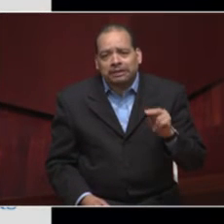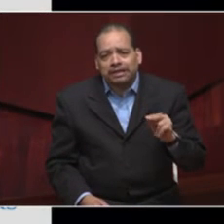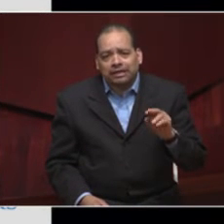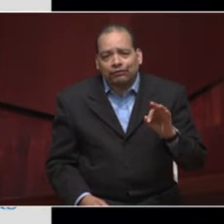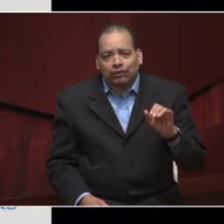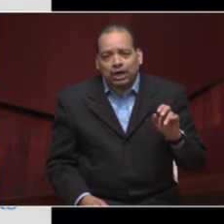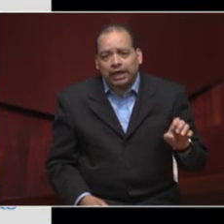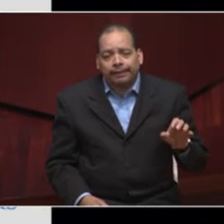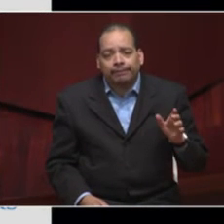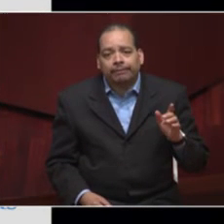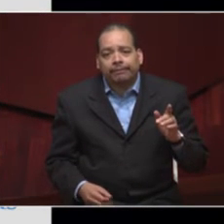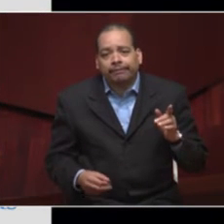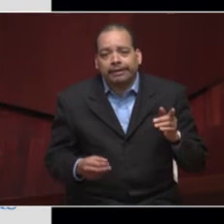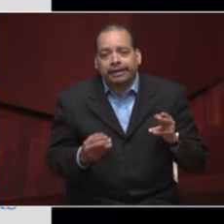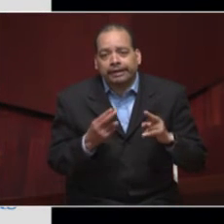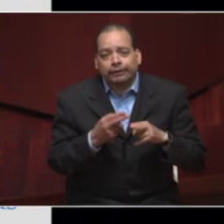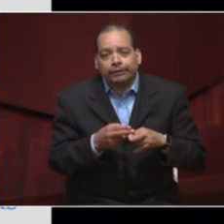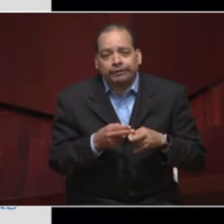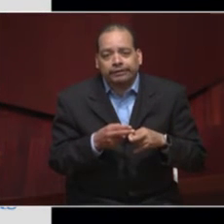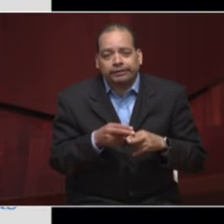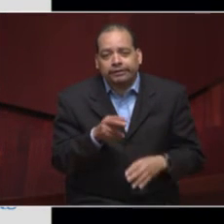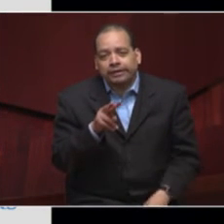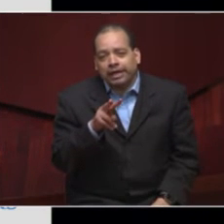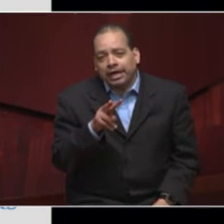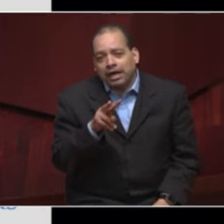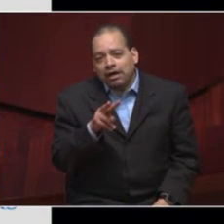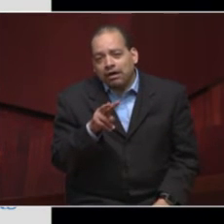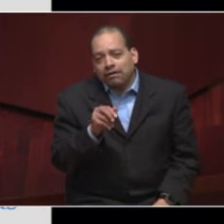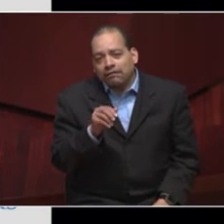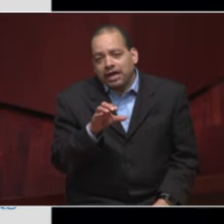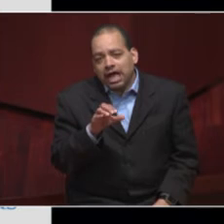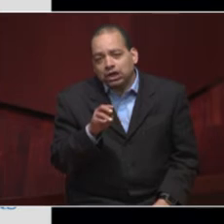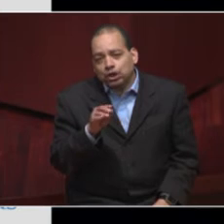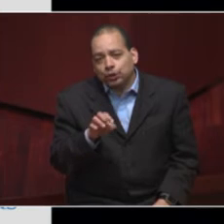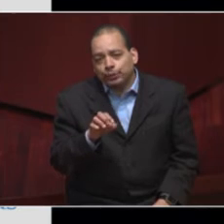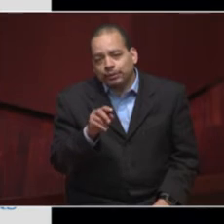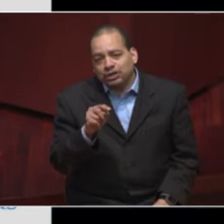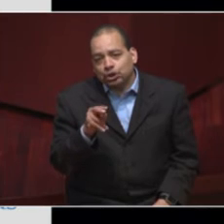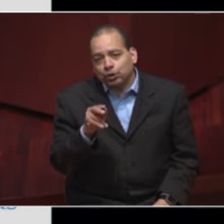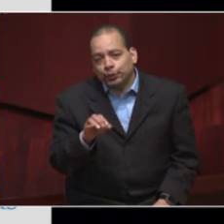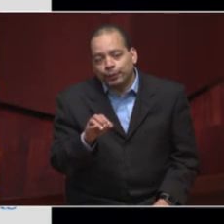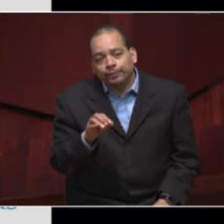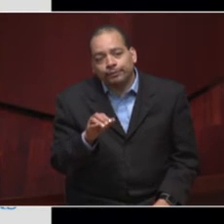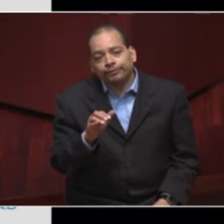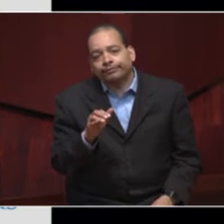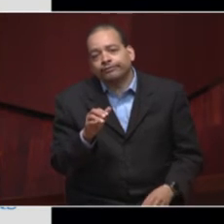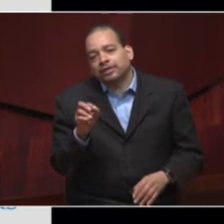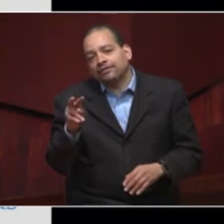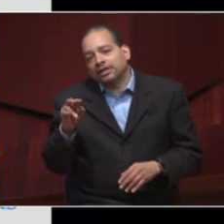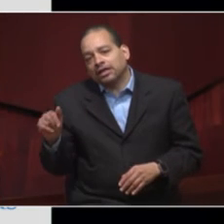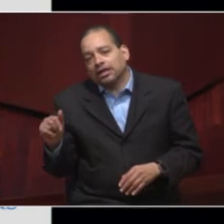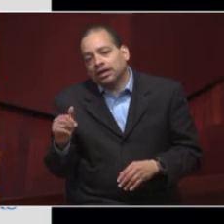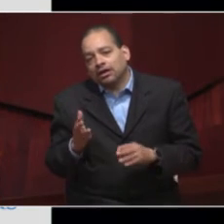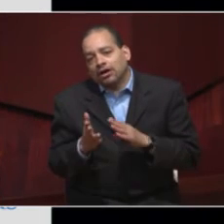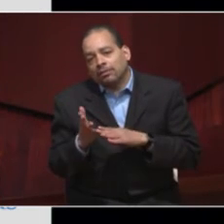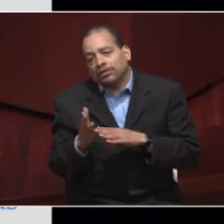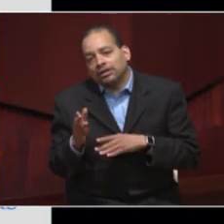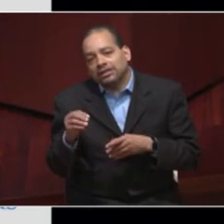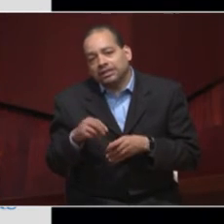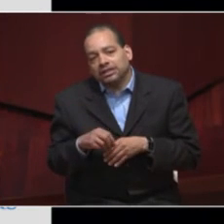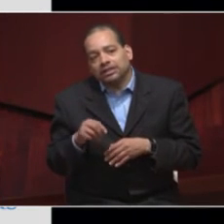old vacuum tube system that was operated by the VA in their Austin Automation